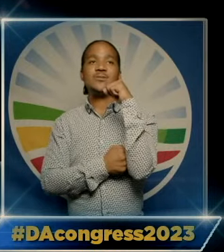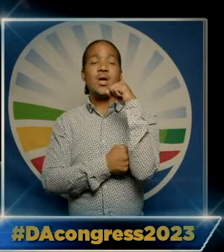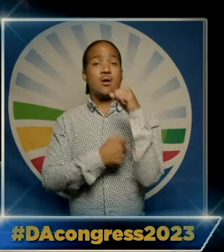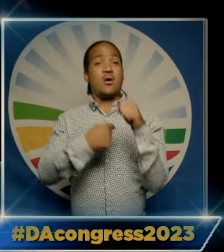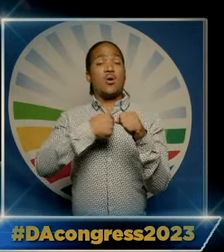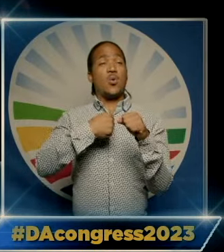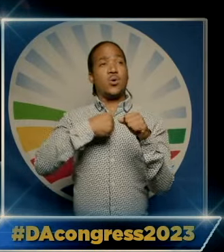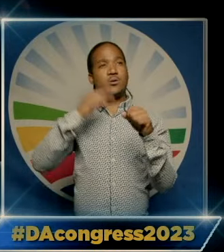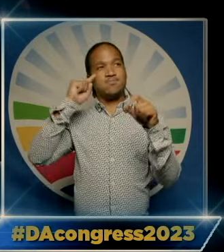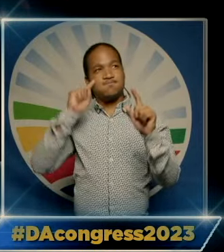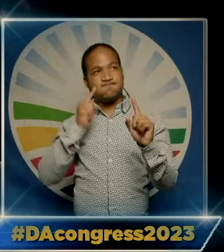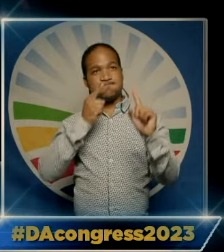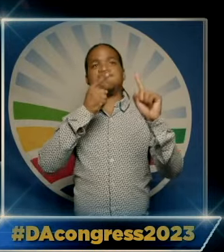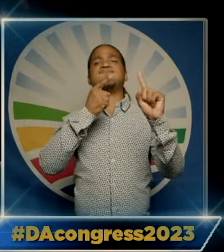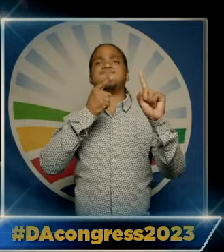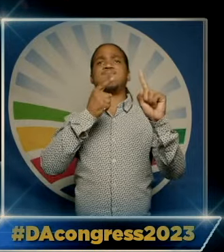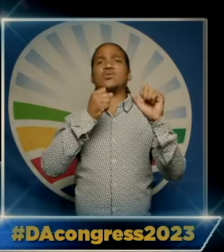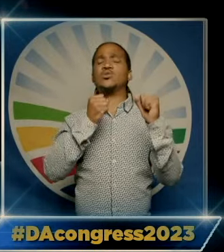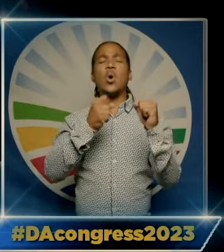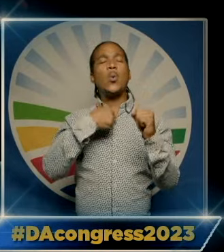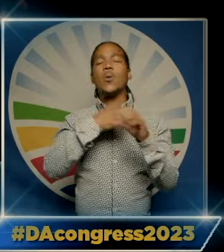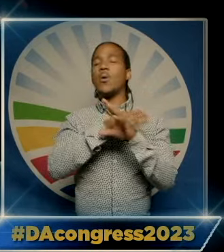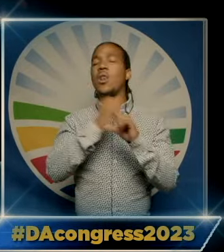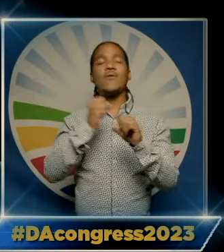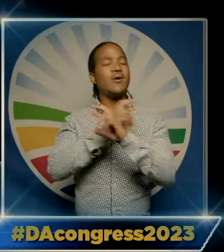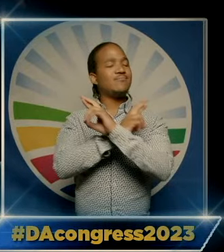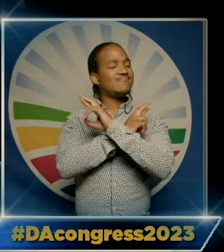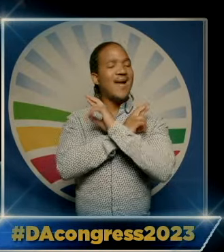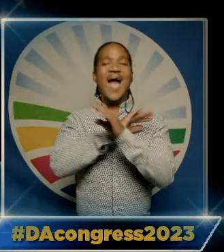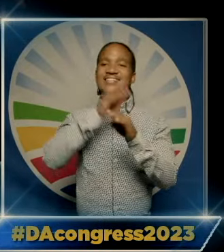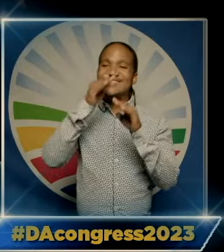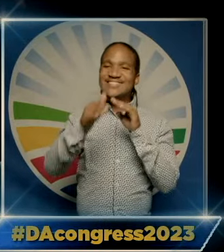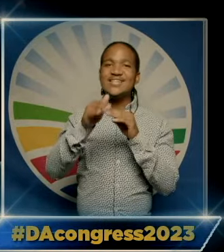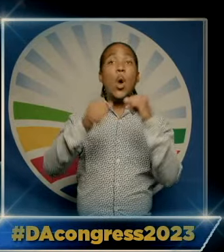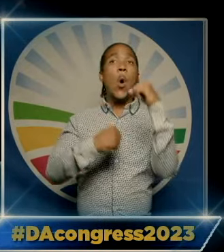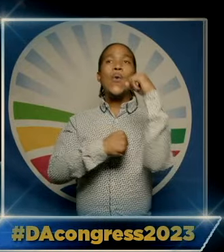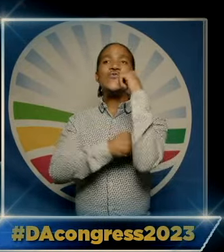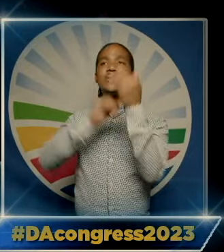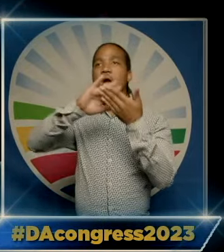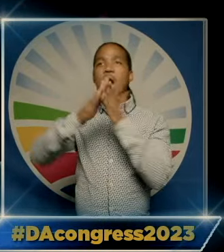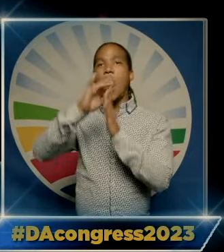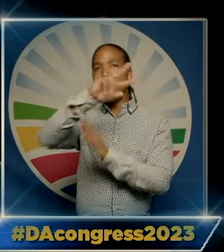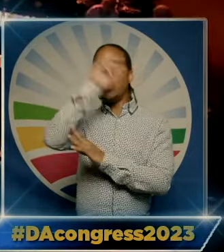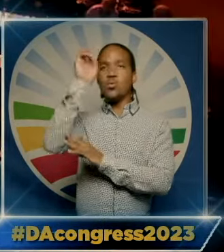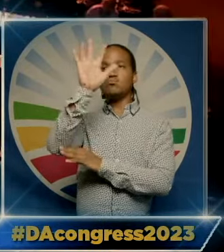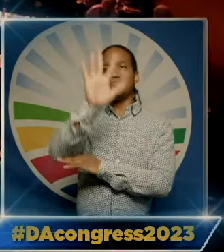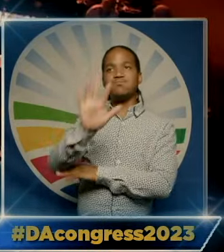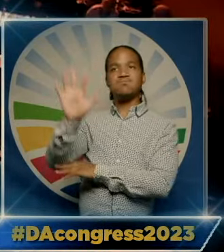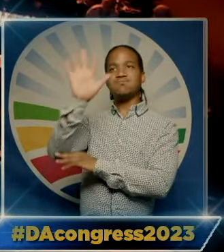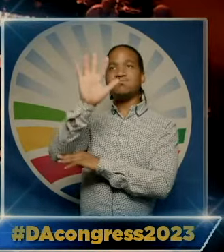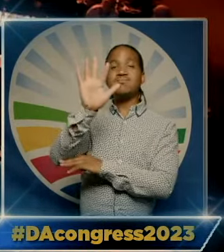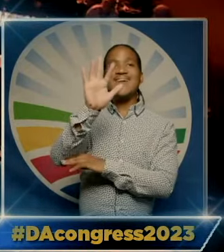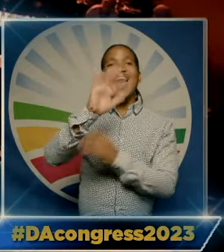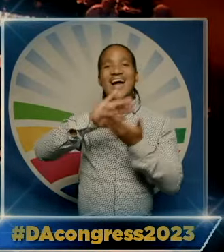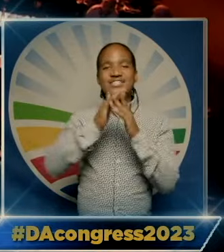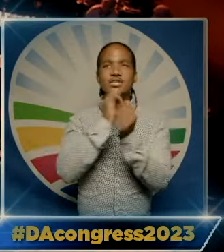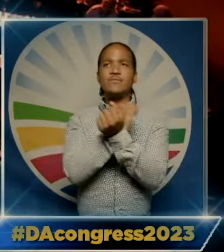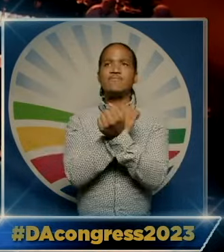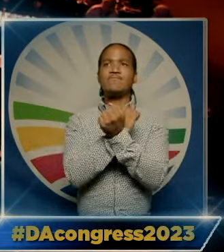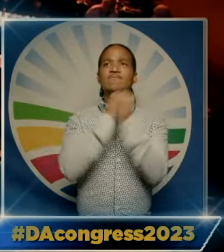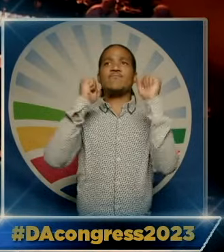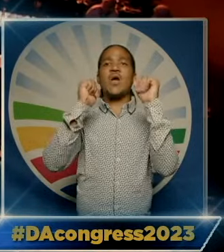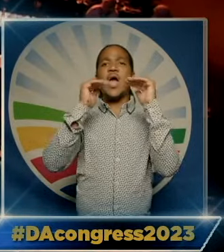stronger, and we will not rest until those union buildings are blue. We won't rest until freedom, until fairness,